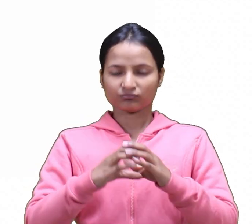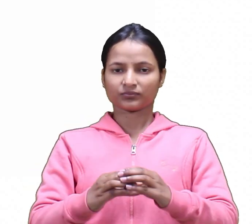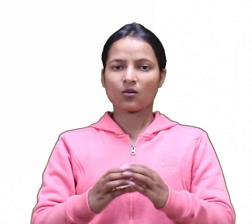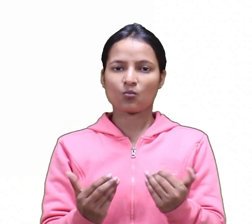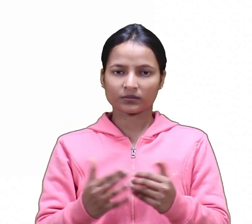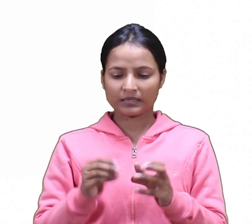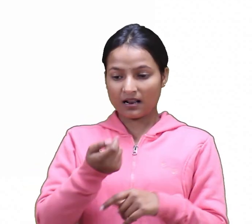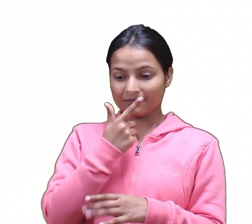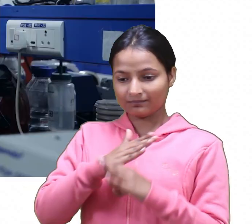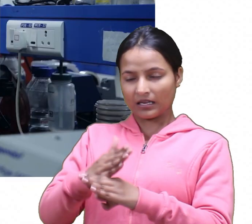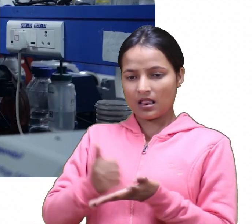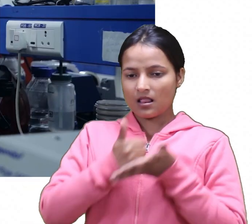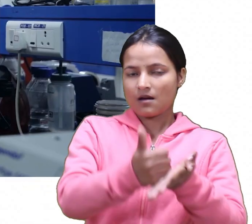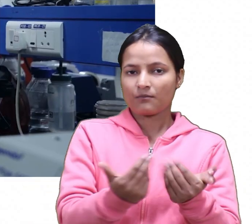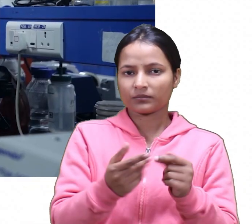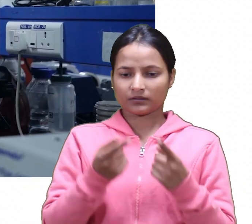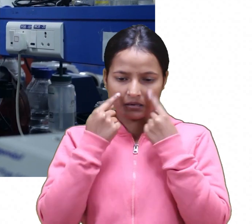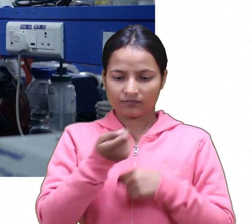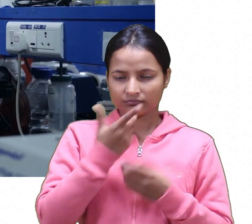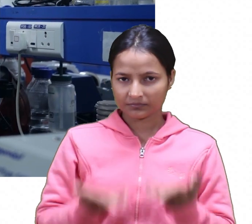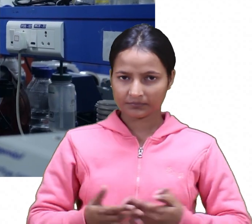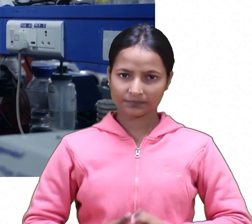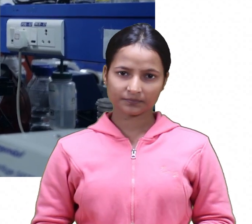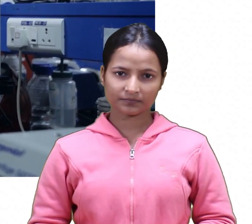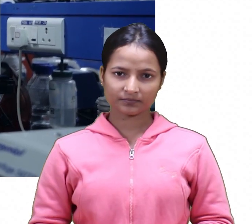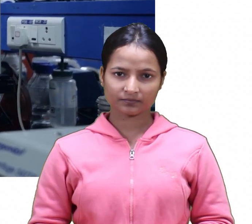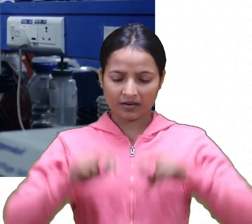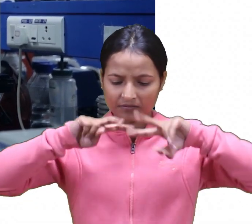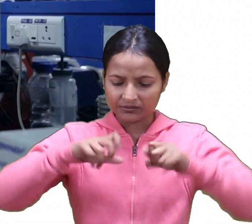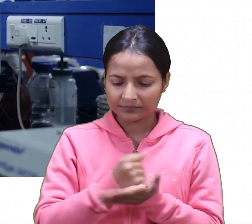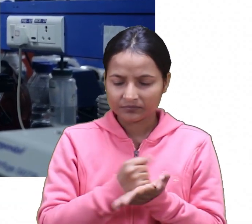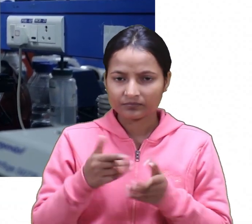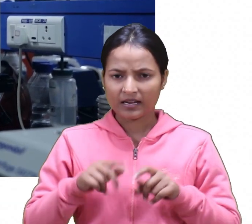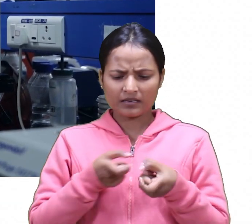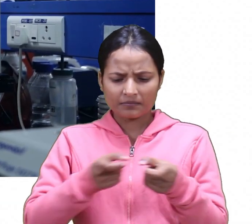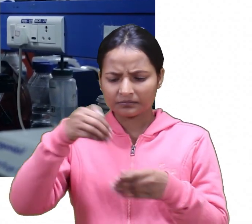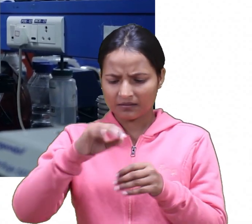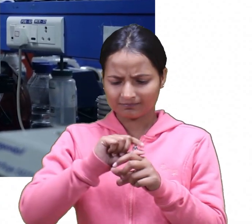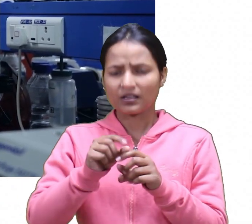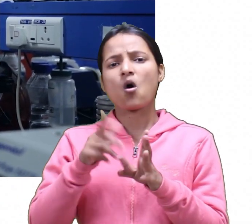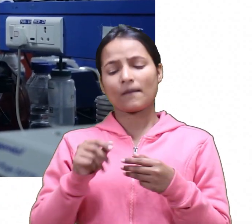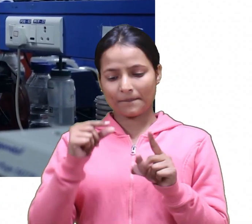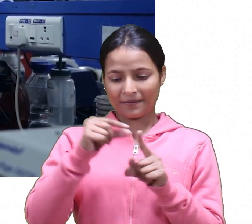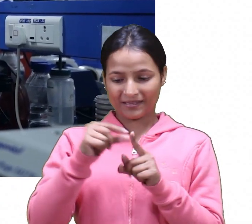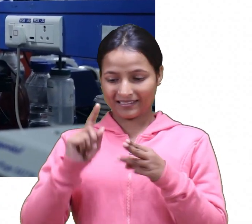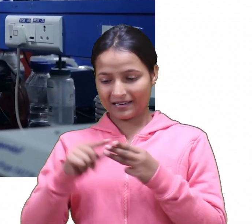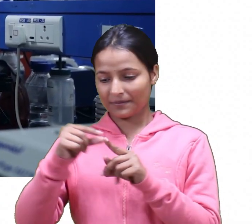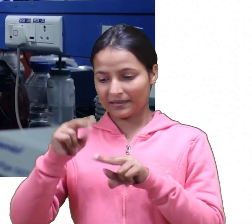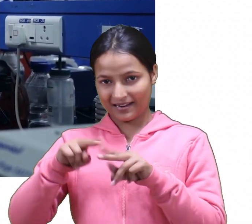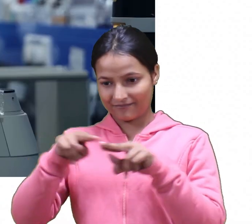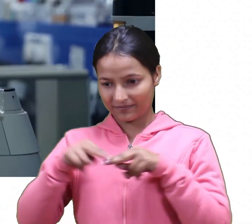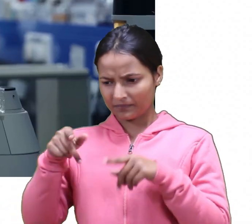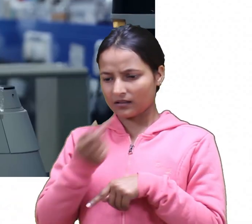proteins of clinical significance. We also investigate the functional role of the members of the PE-PPE family, which have been associated